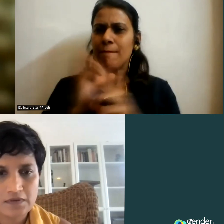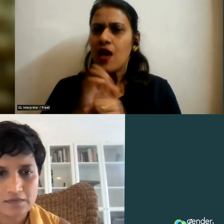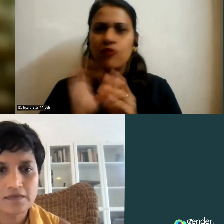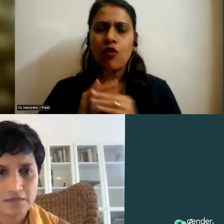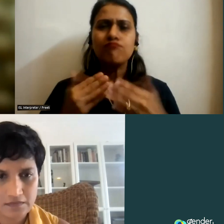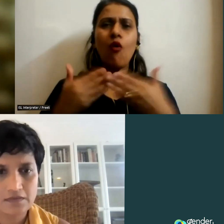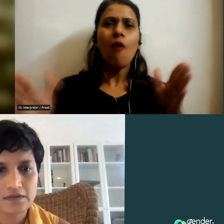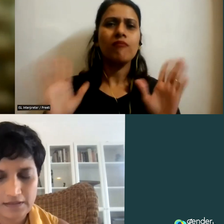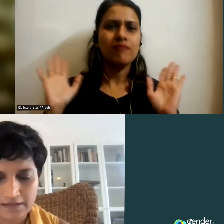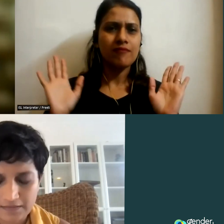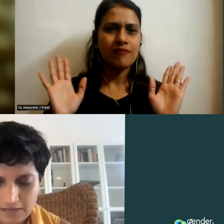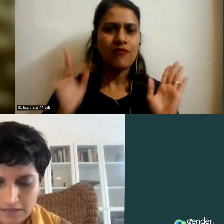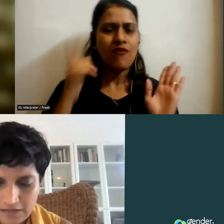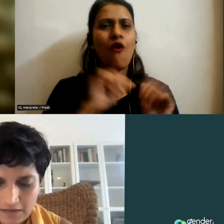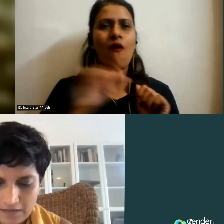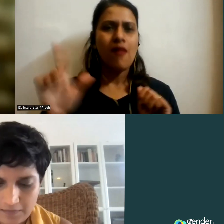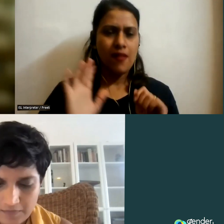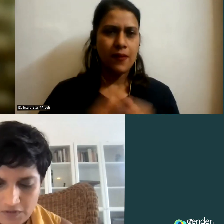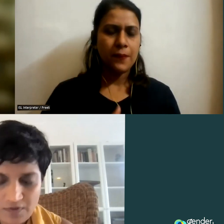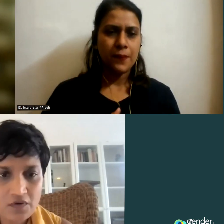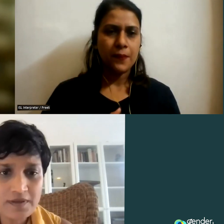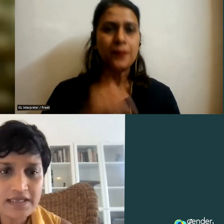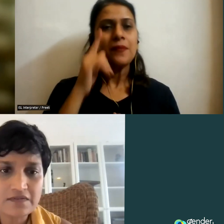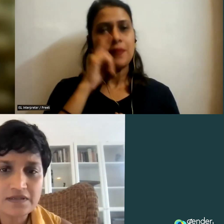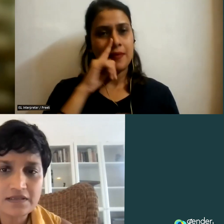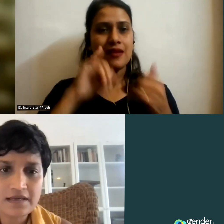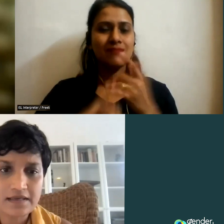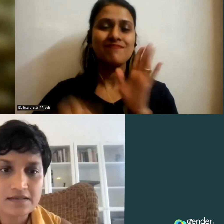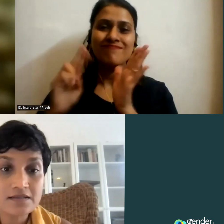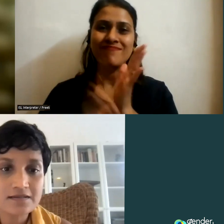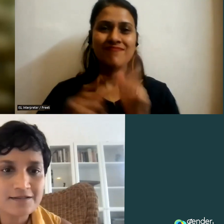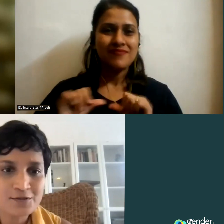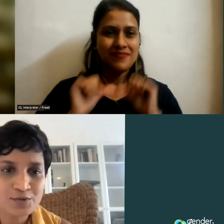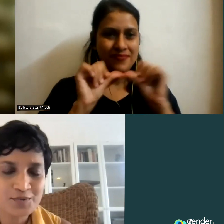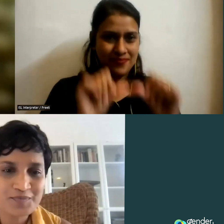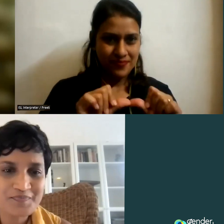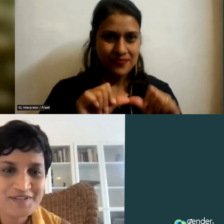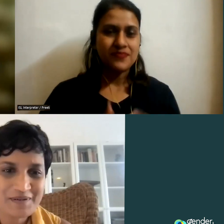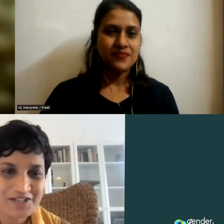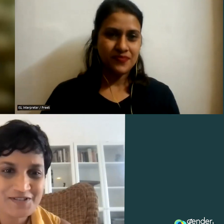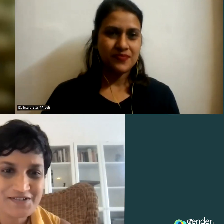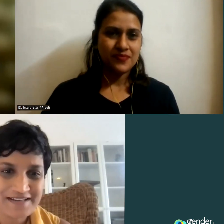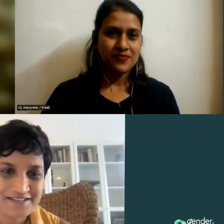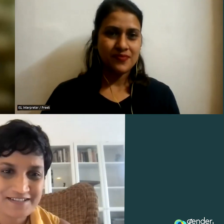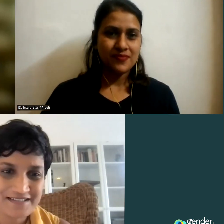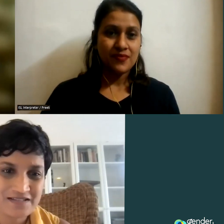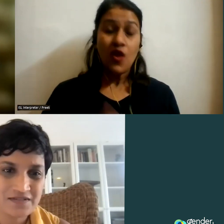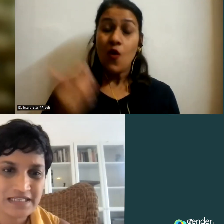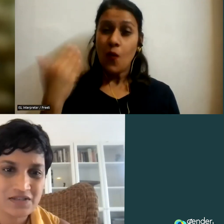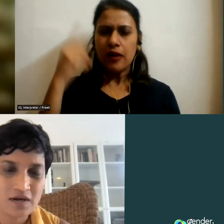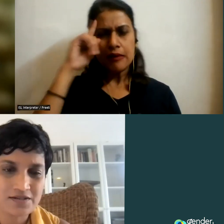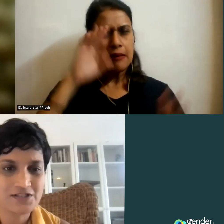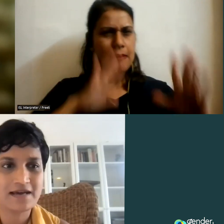talk to us about that. Yeah. So before we even enter into the spatial strategies,